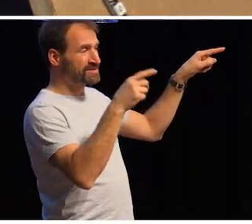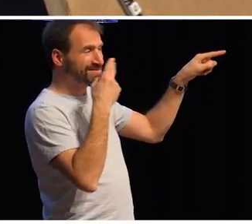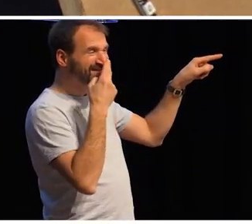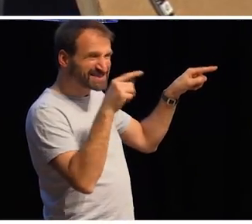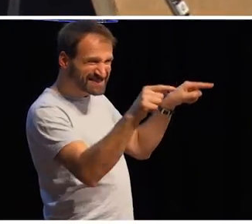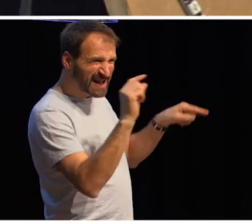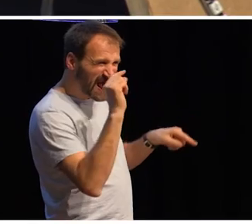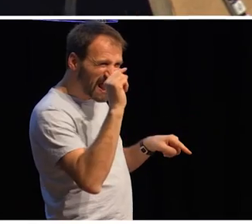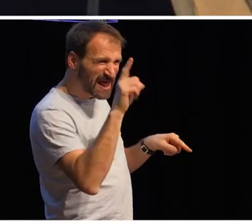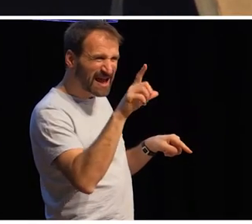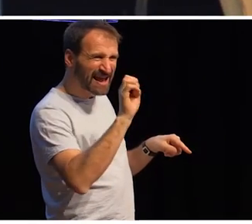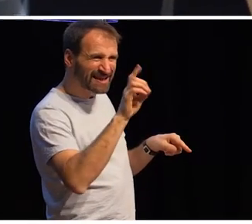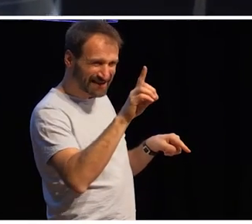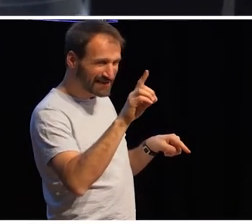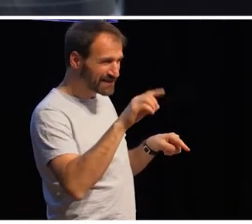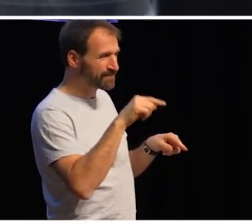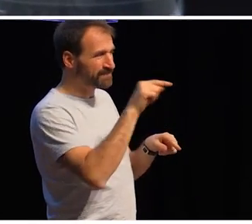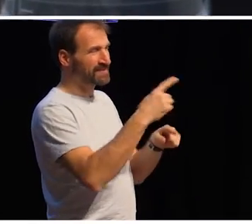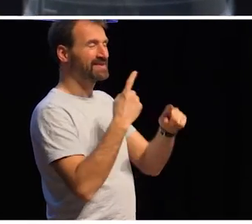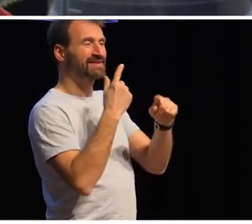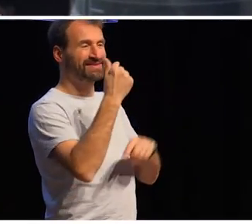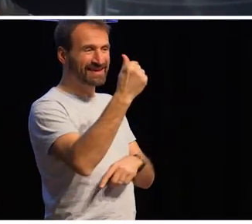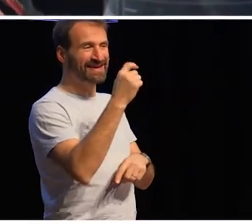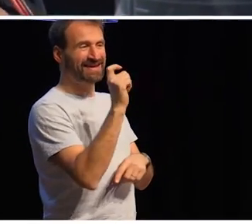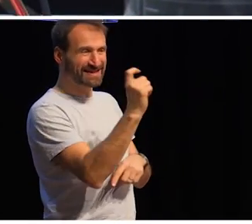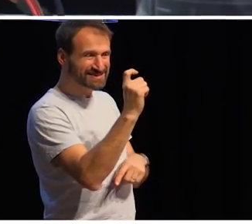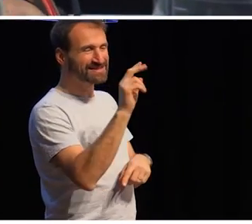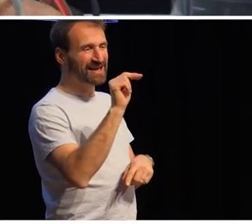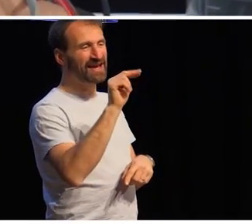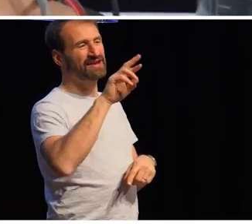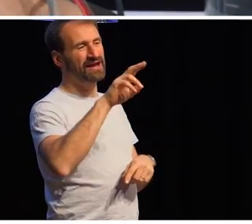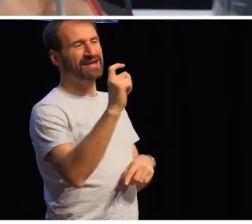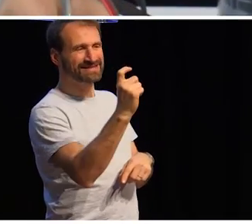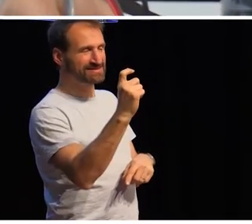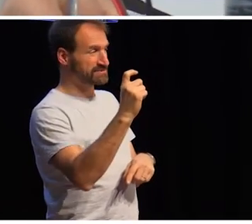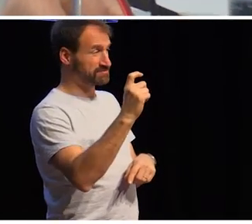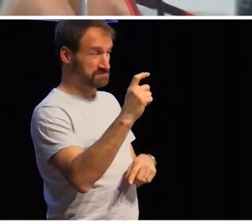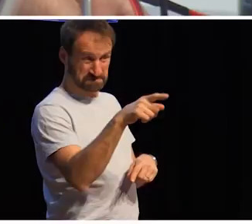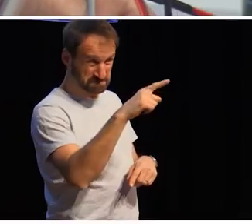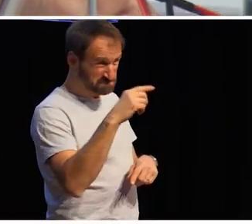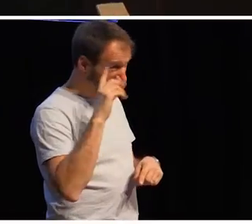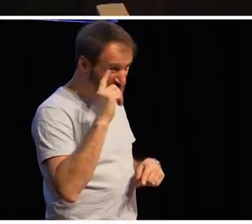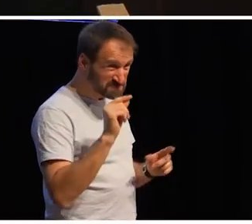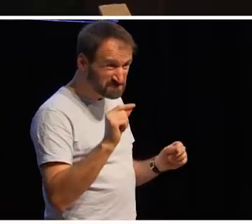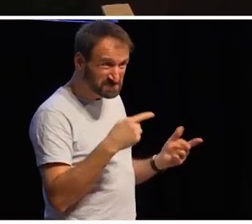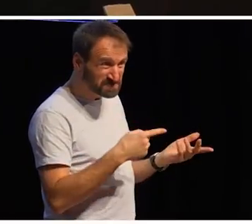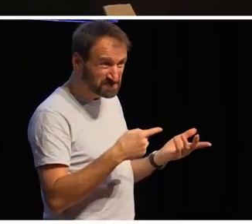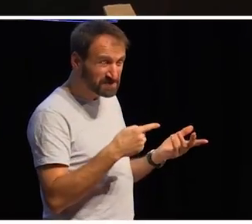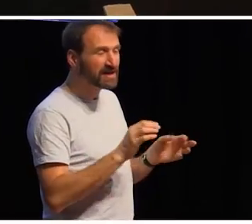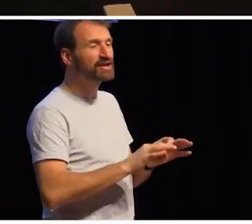little LED here called TX and RX. What is TX and RX? Does somebody know? Transmission and